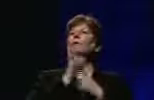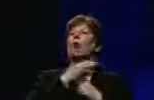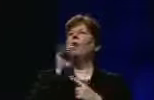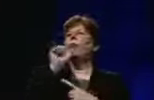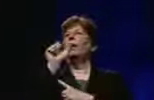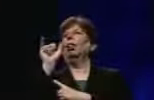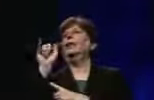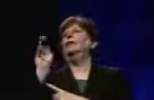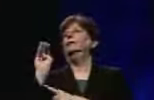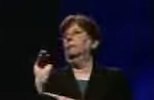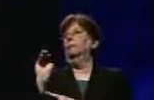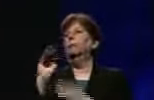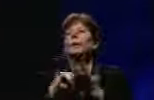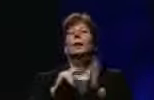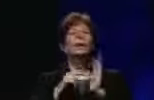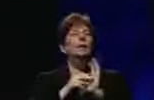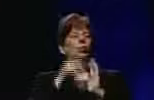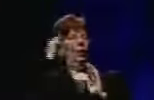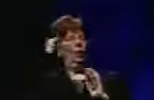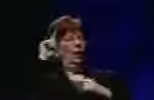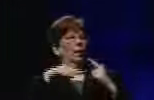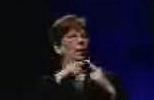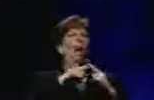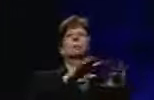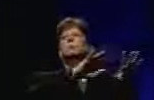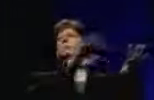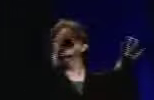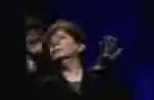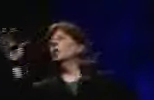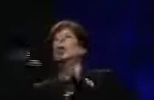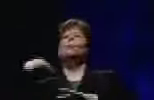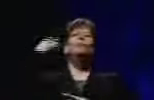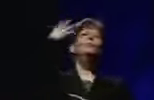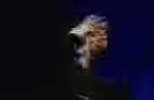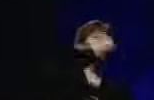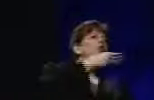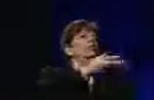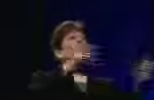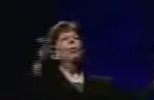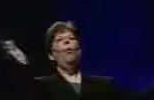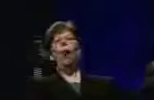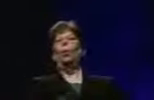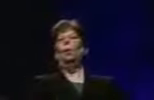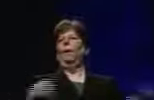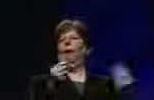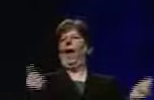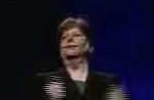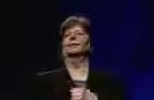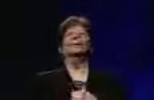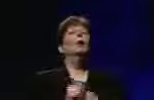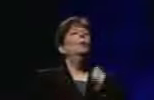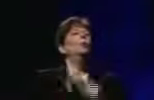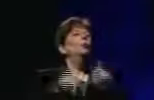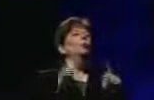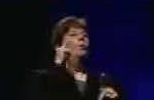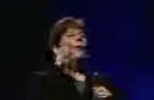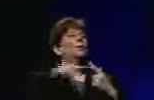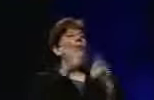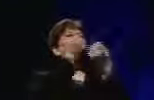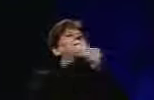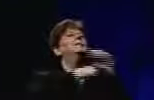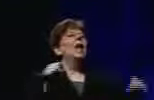let's face it, it brings to mind sweeping vistas and beautiful, wide open landscapes. Most people think of saving the